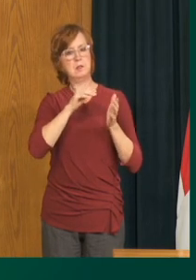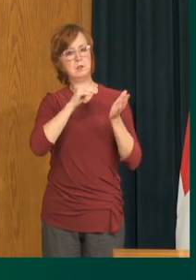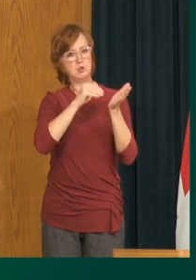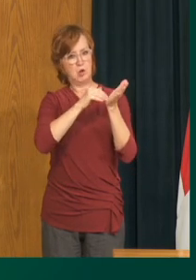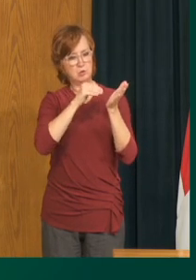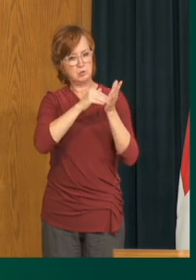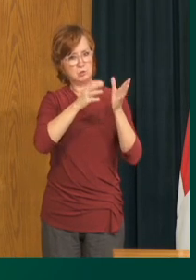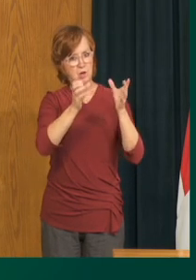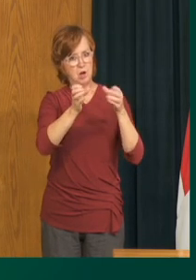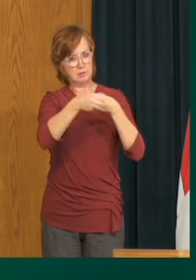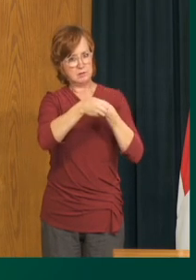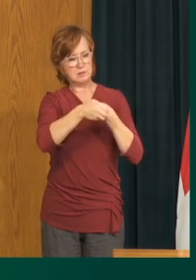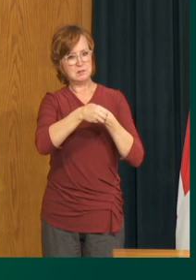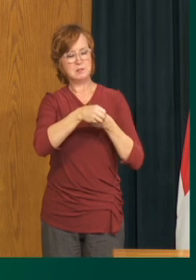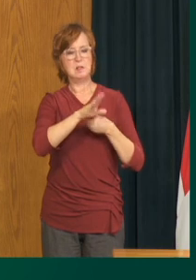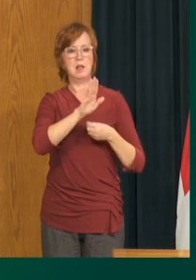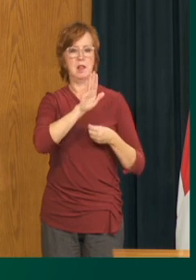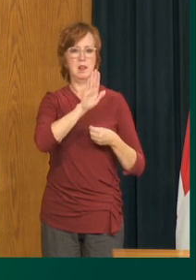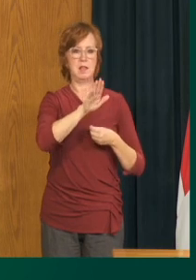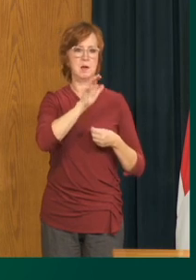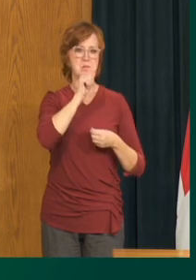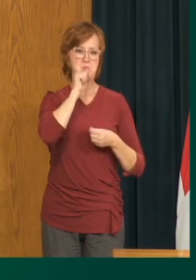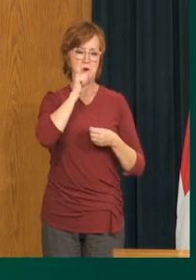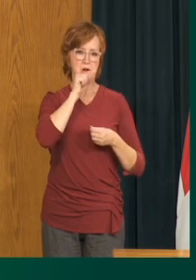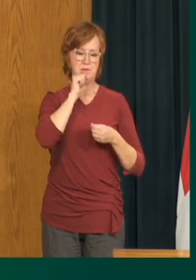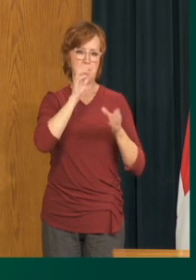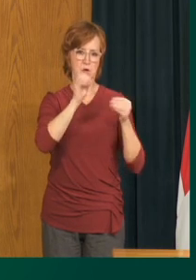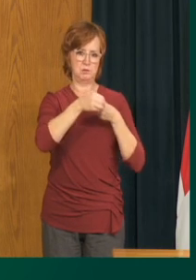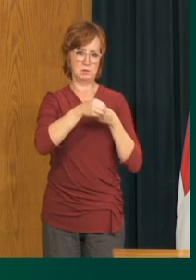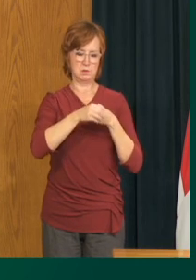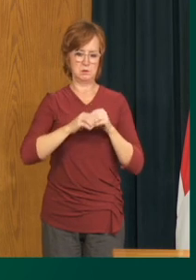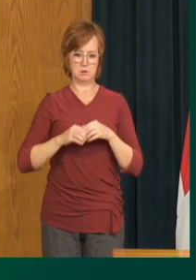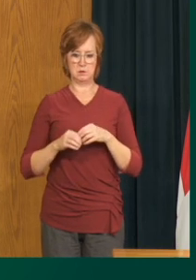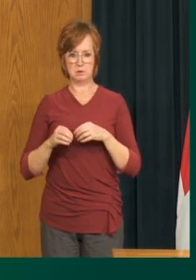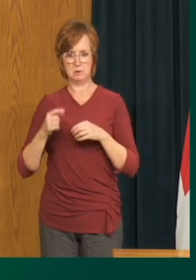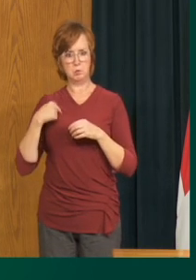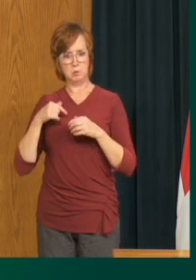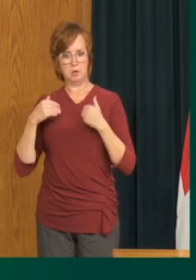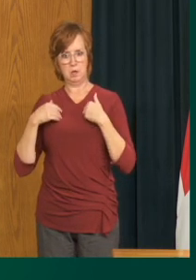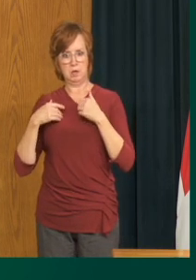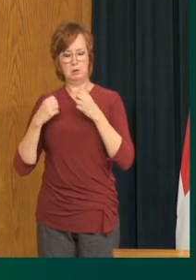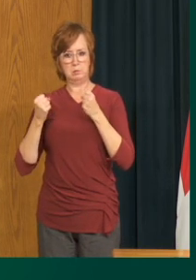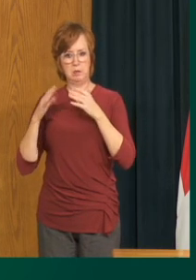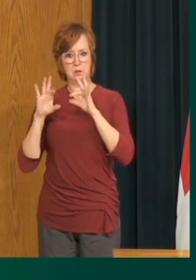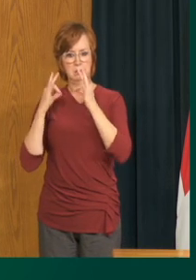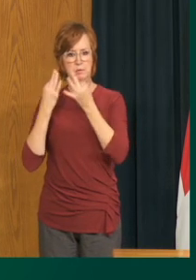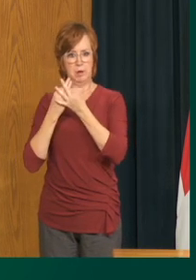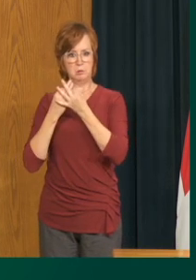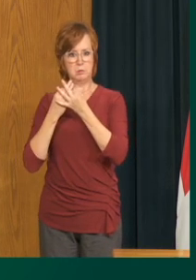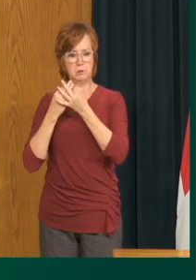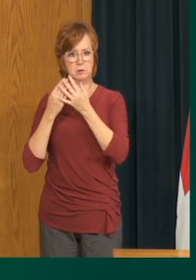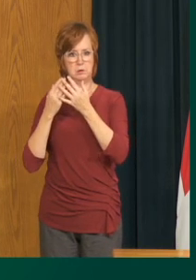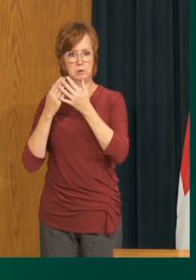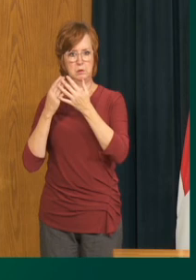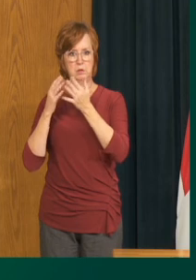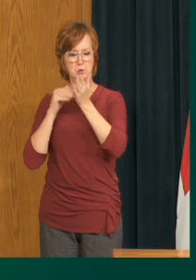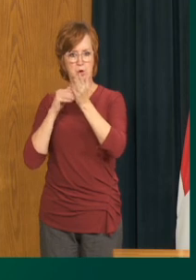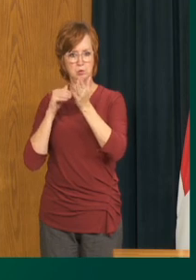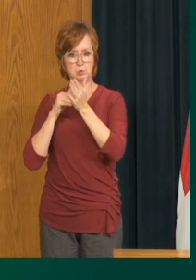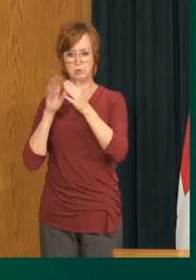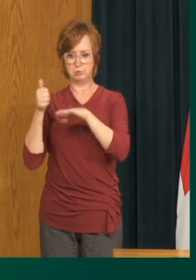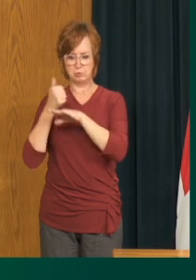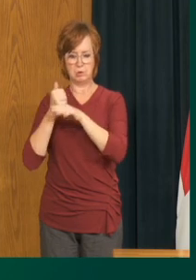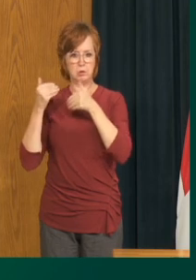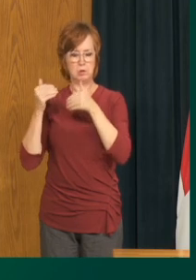working with family physicians like we have our own primary care providers, and many have reestablished services looking